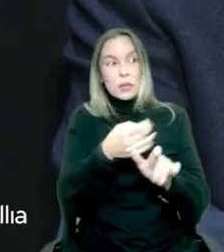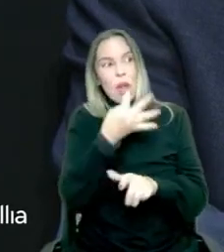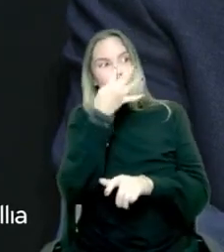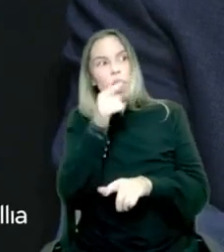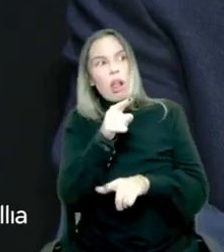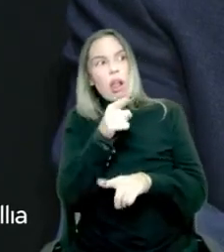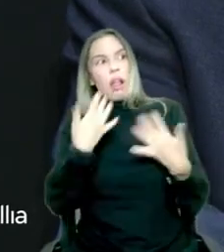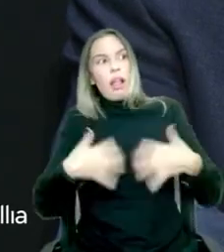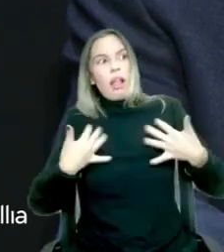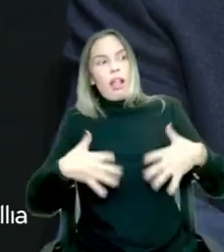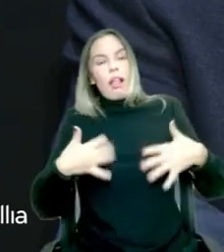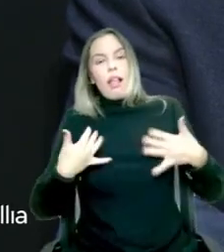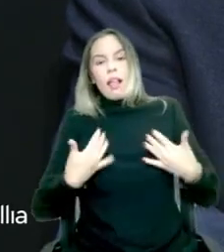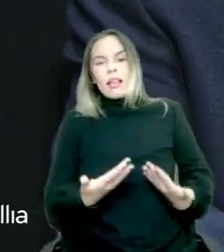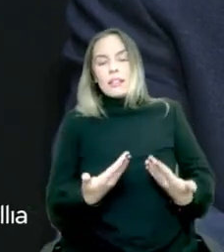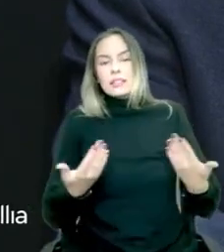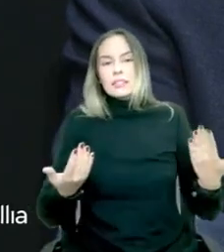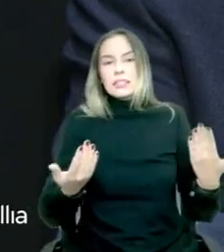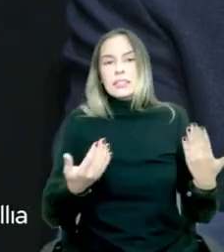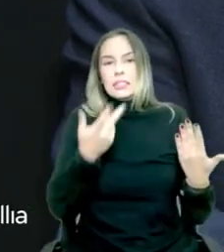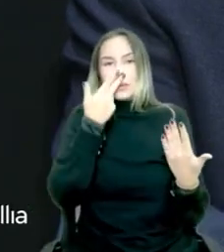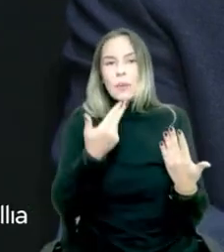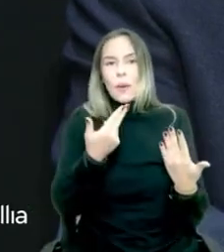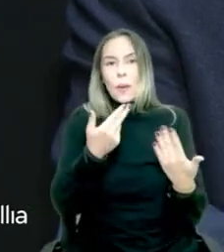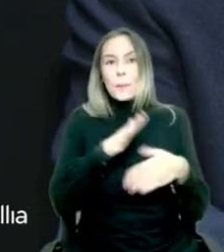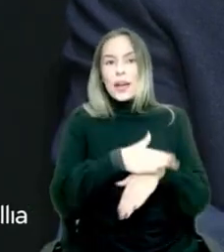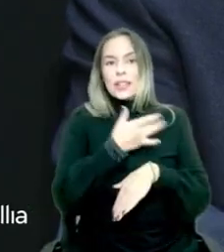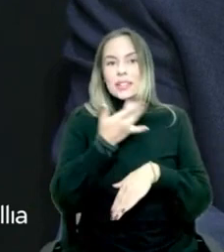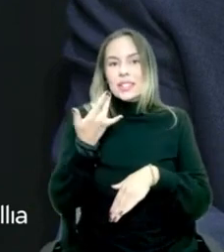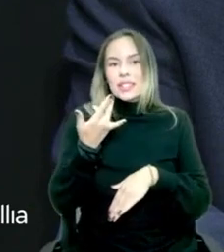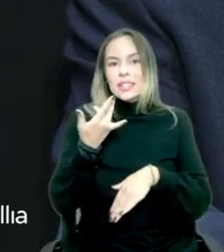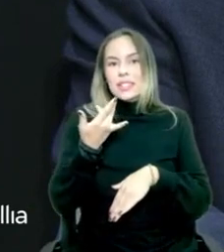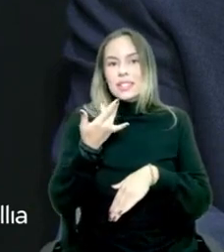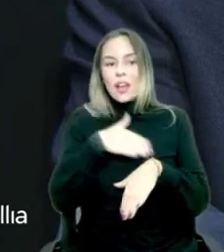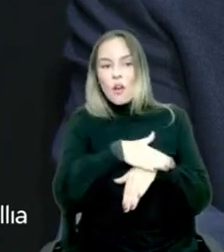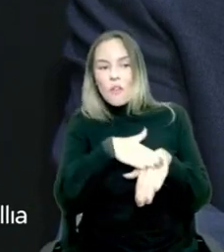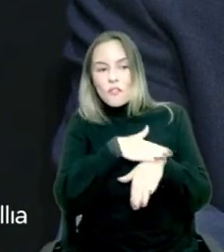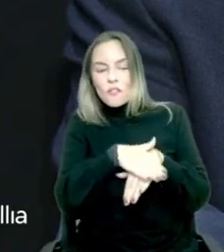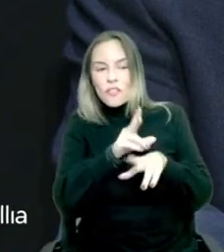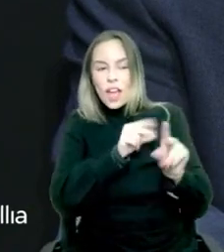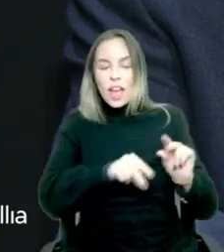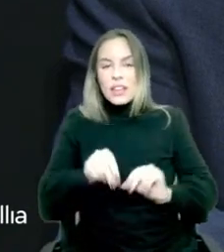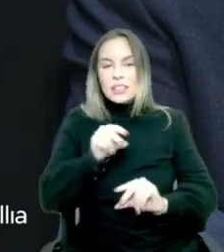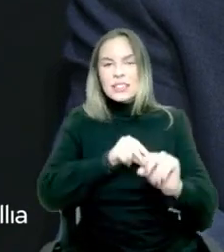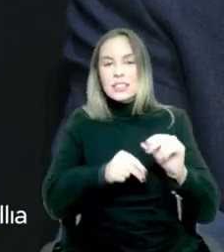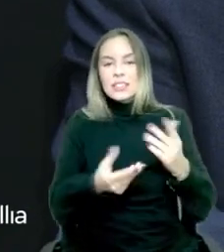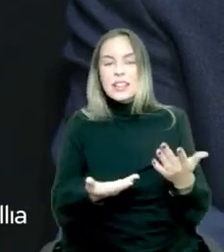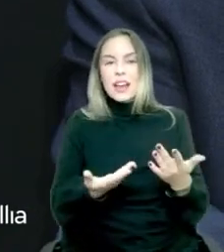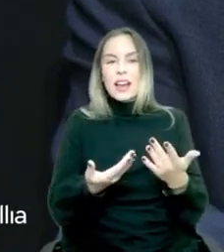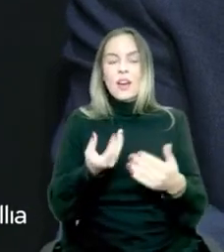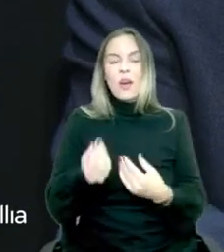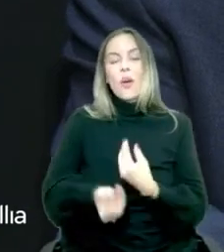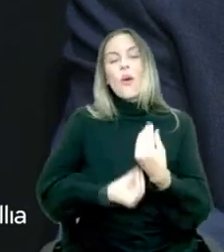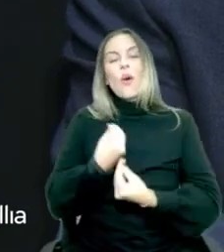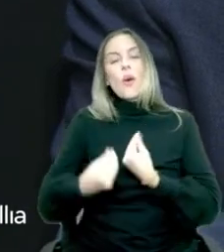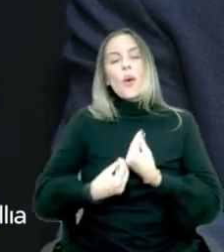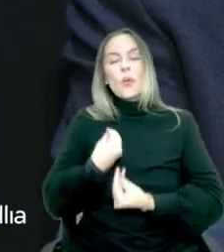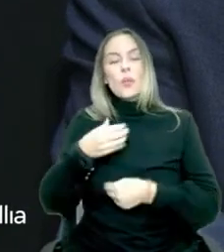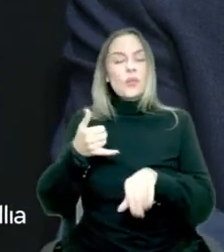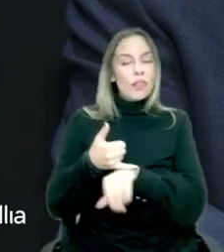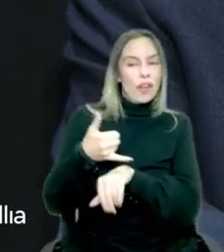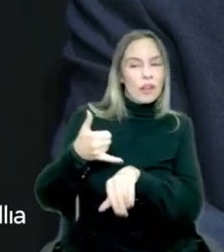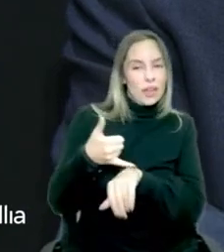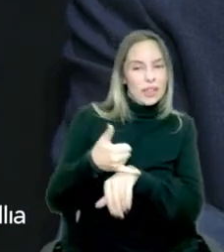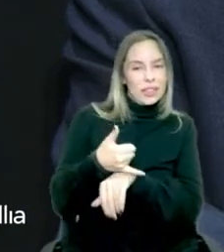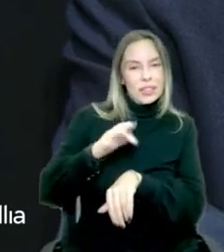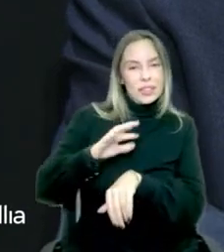really much easier to go have a conversation around how our tools, and it's not just generative AI, because